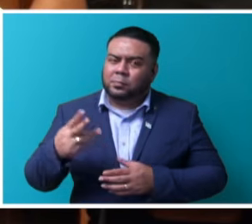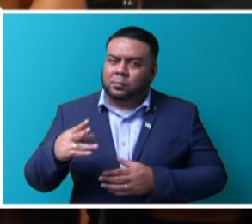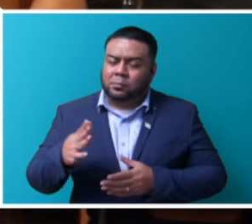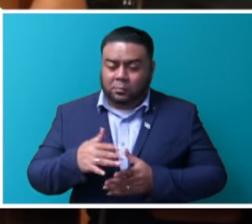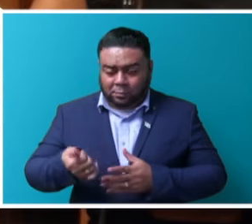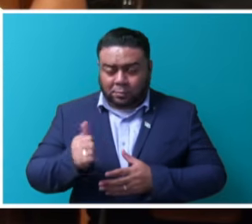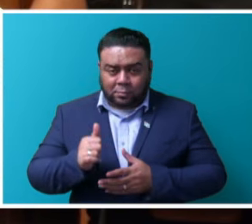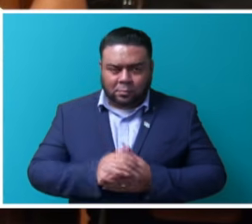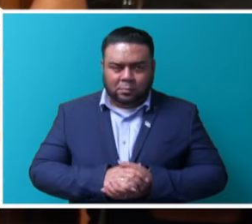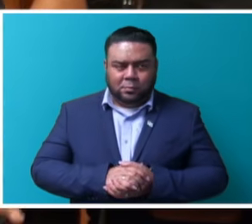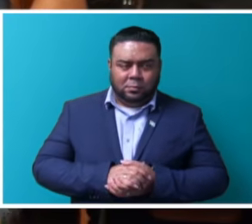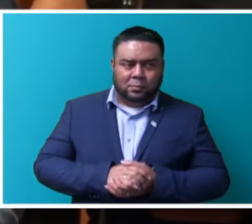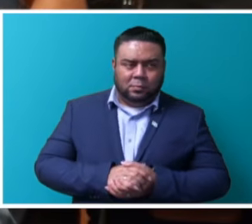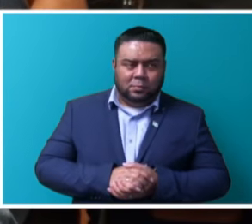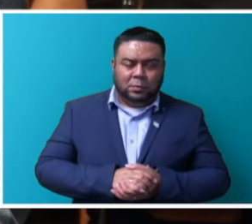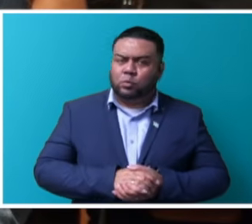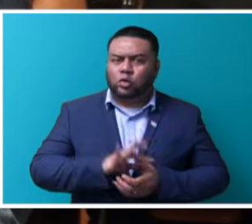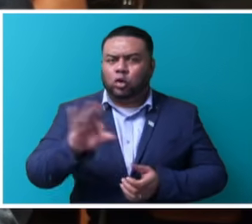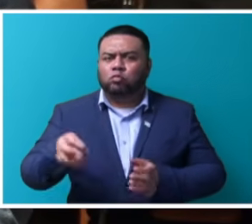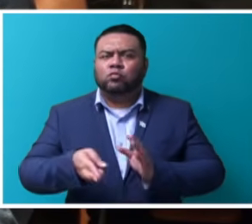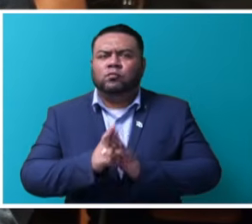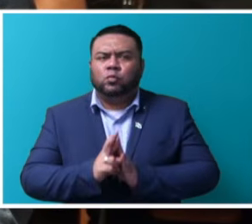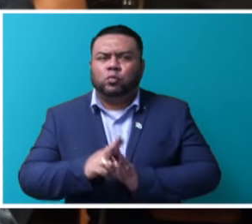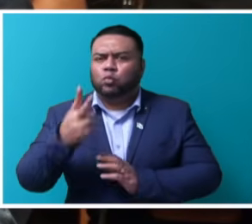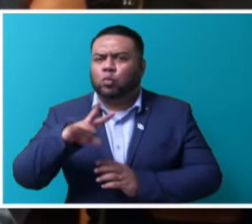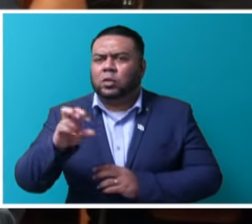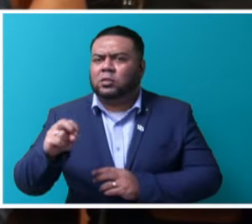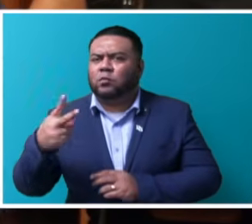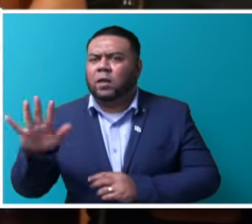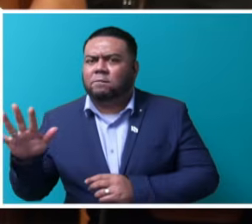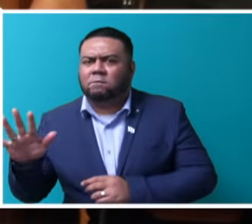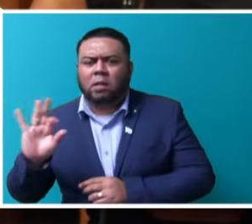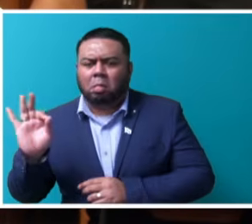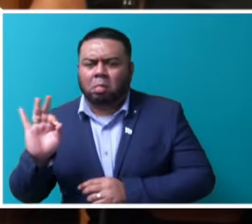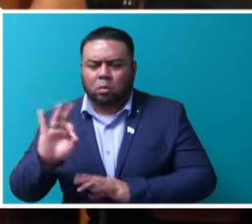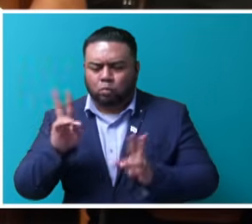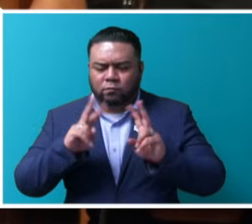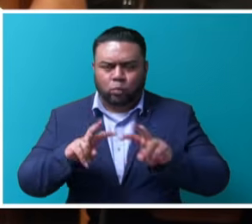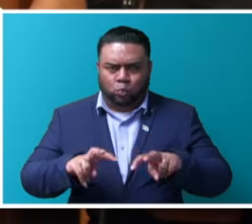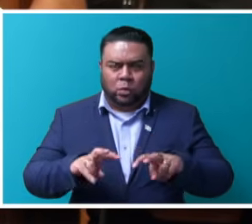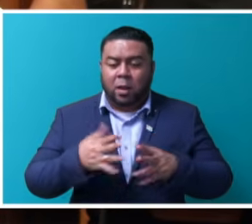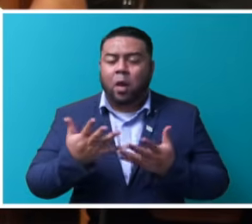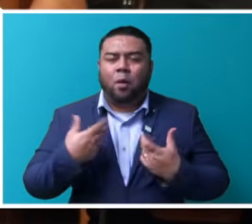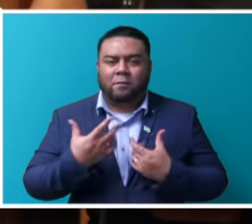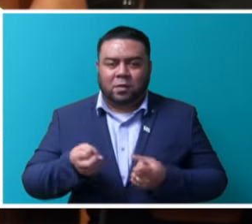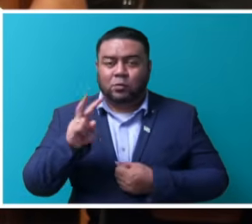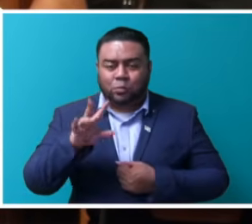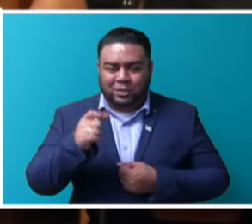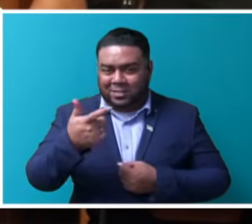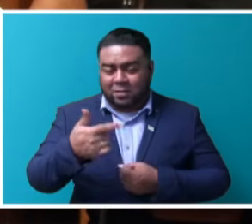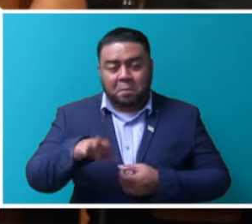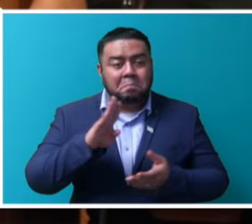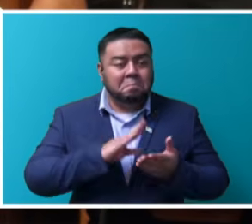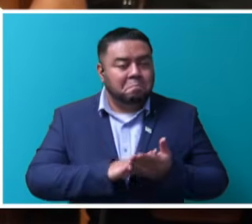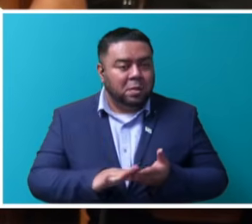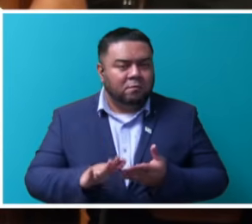allowances, Mr. Speaker, say were not reviewed since 2005. We are also allocating 2.7 million for the